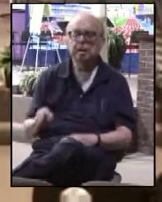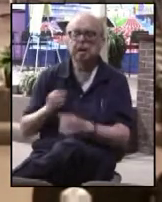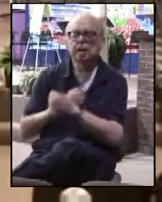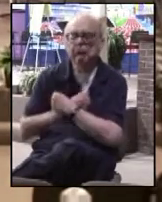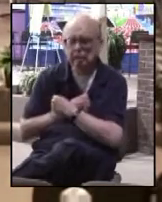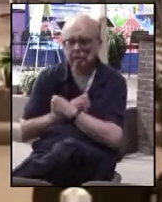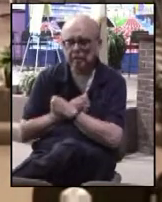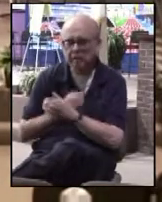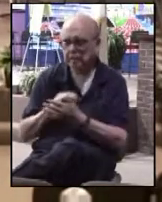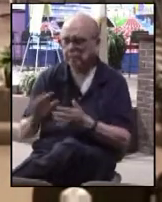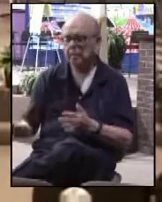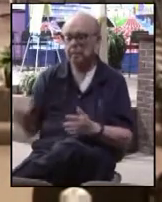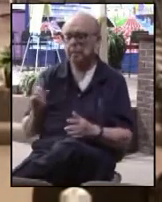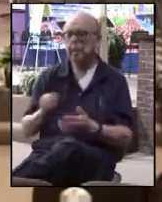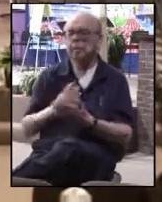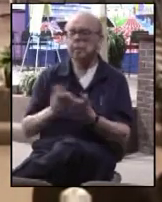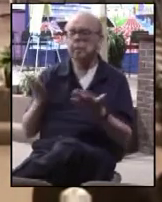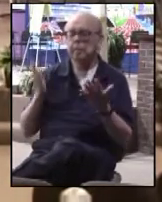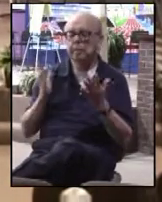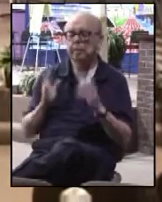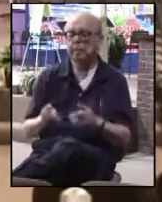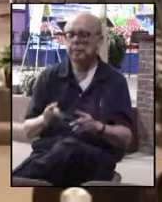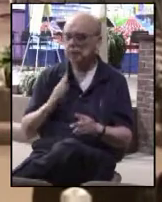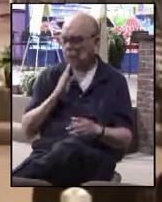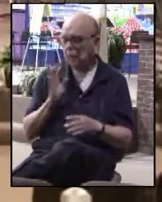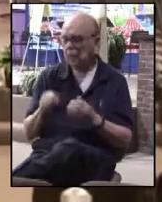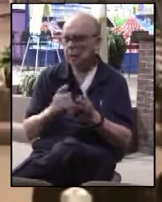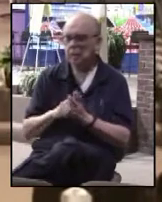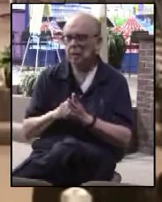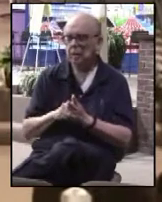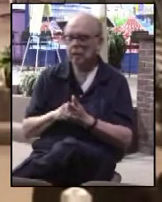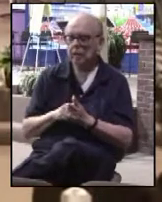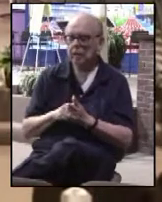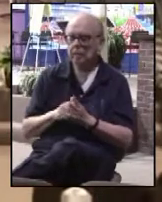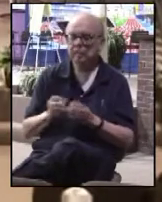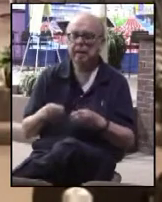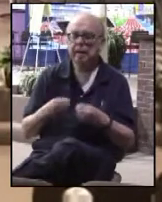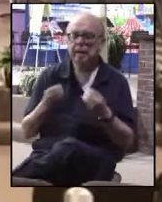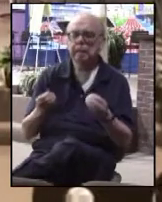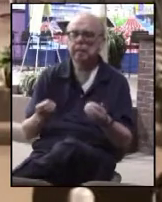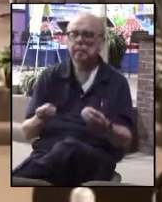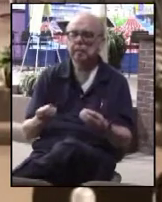hug that child just needed someone to talk to for a moment to brighten up her day